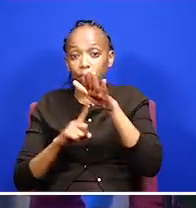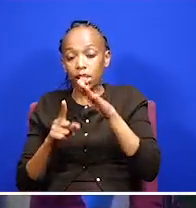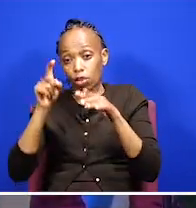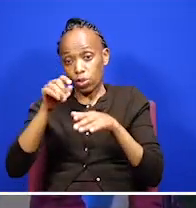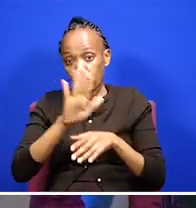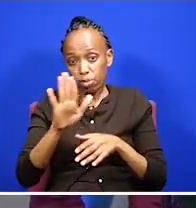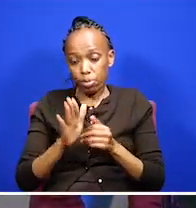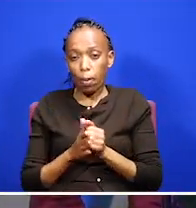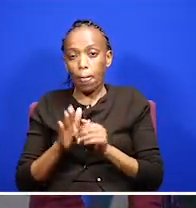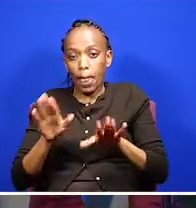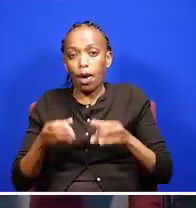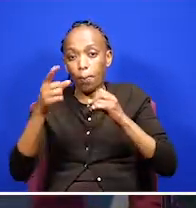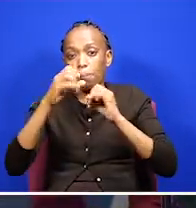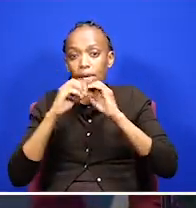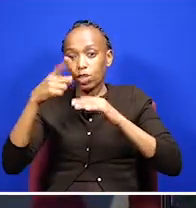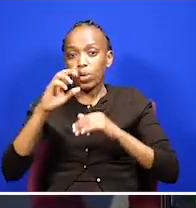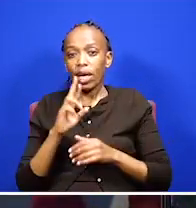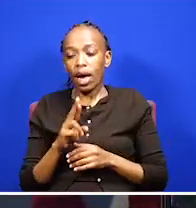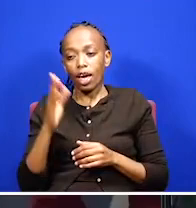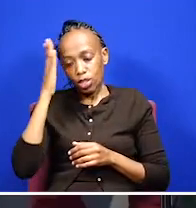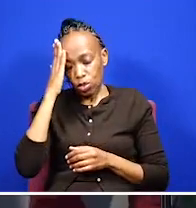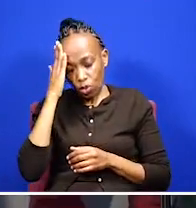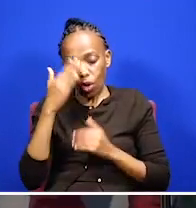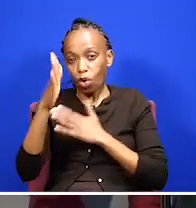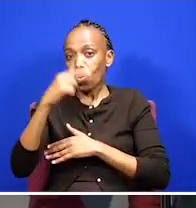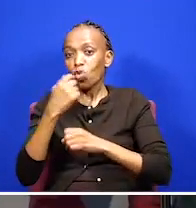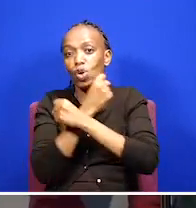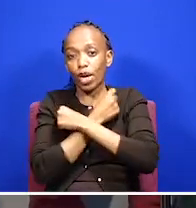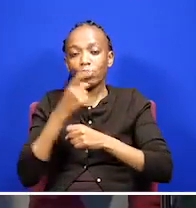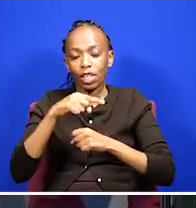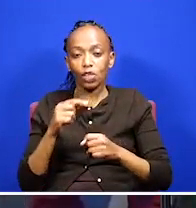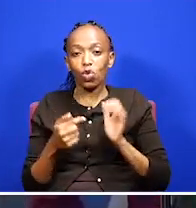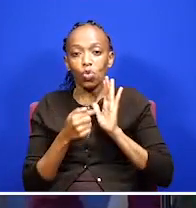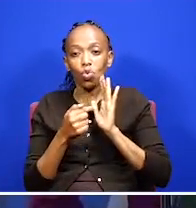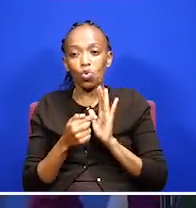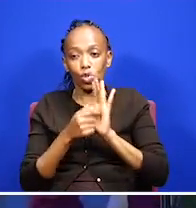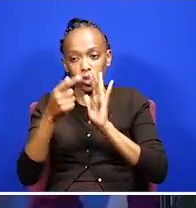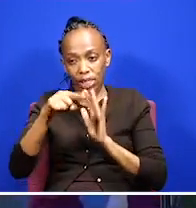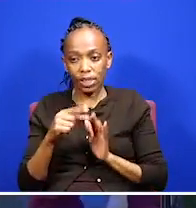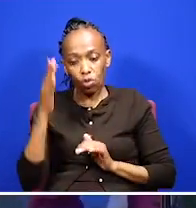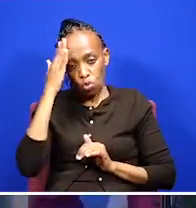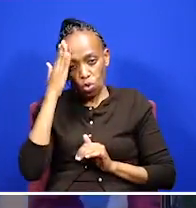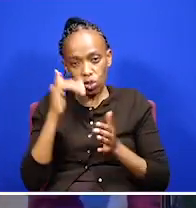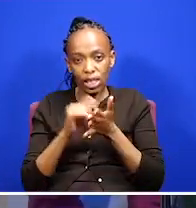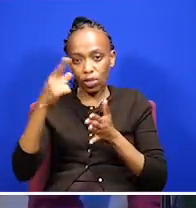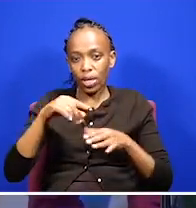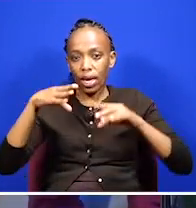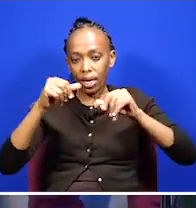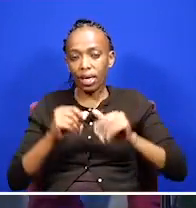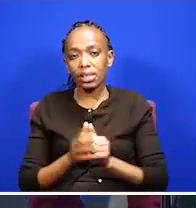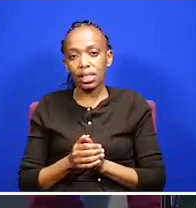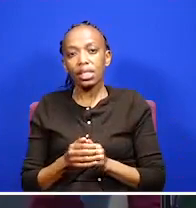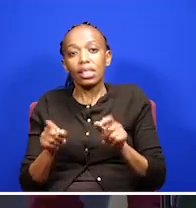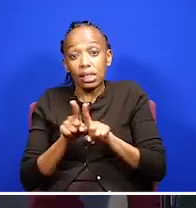minister to your need. How blessed we are to know a God who loves us, who chose us, who knows that we are but